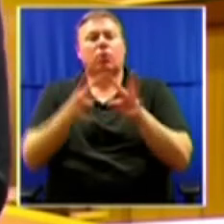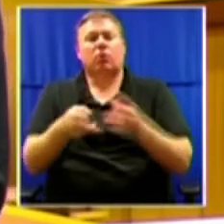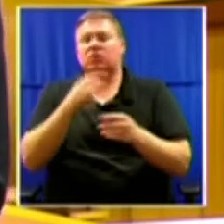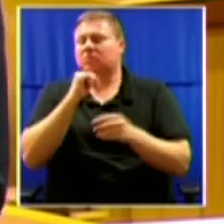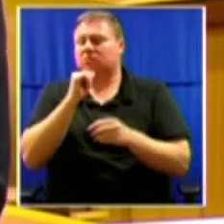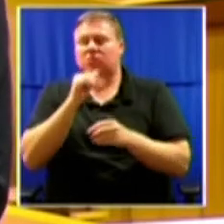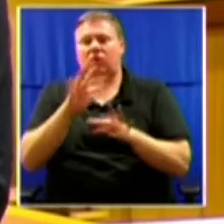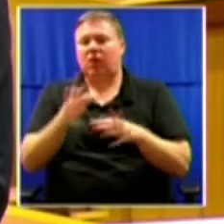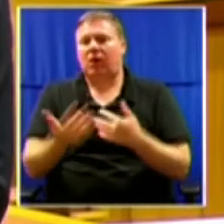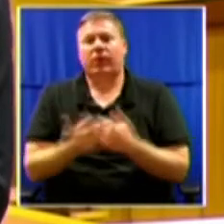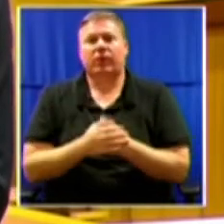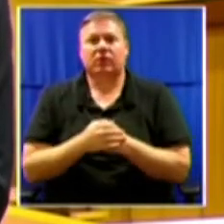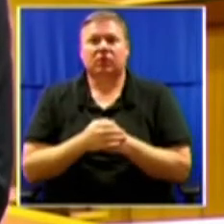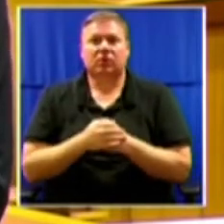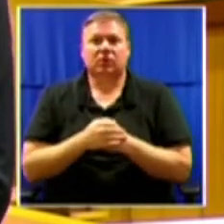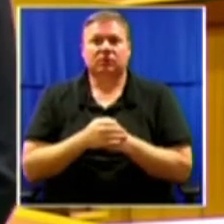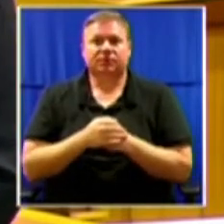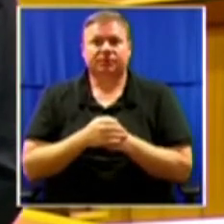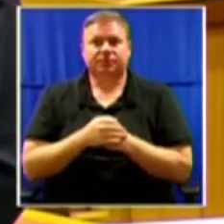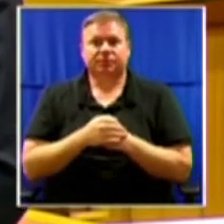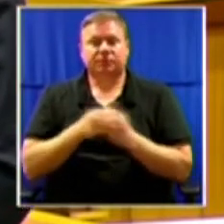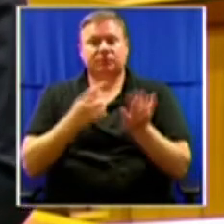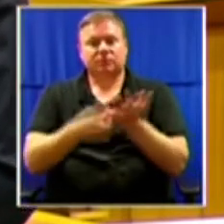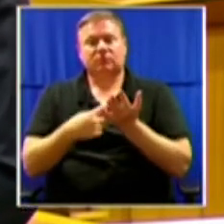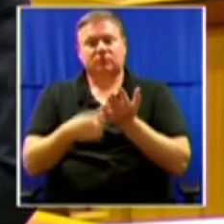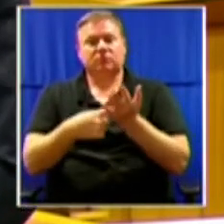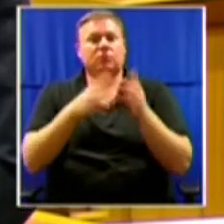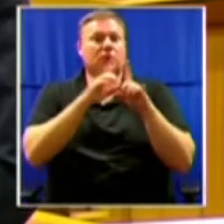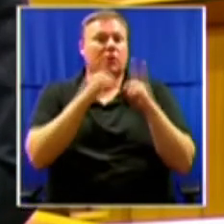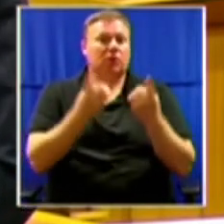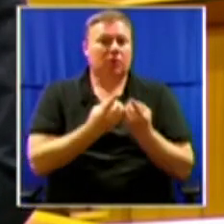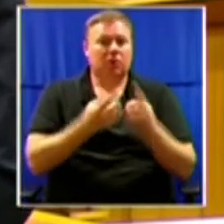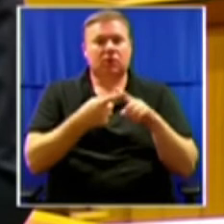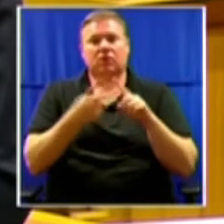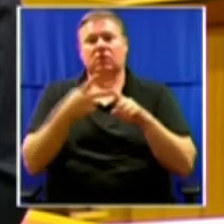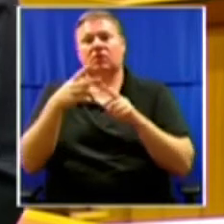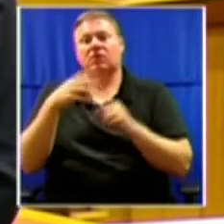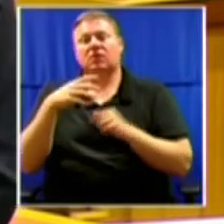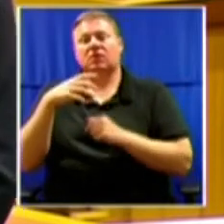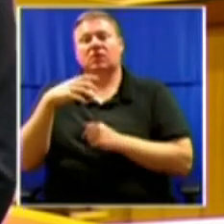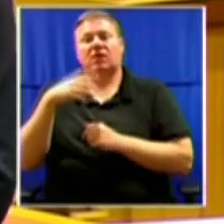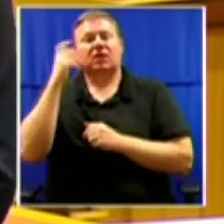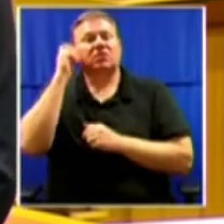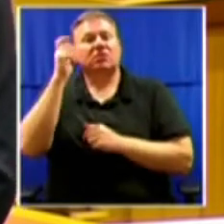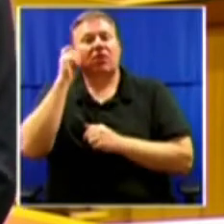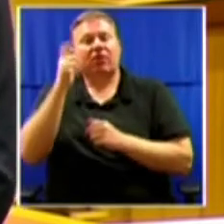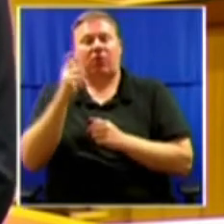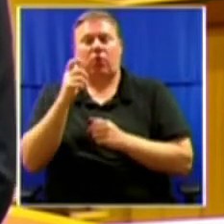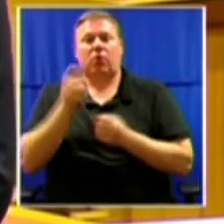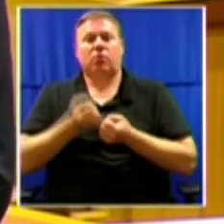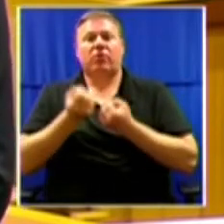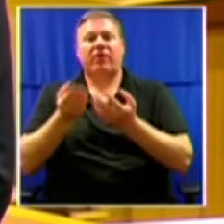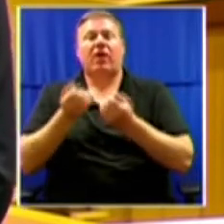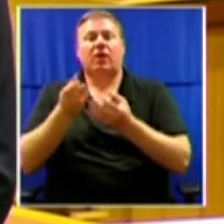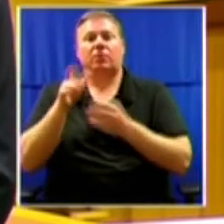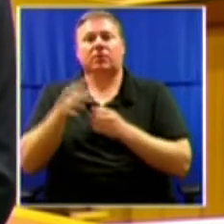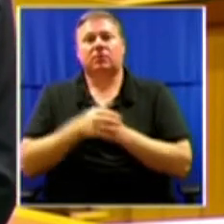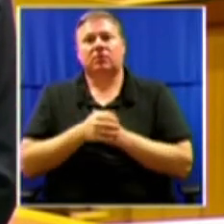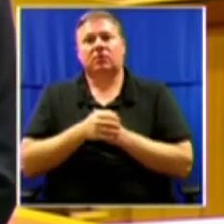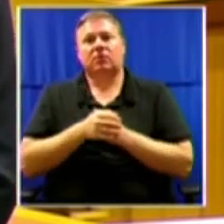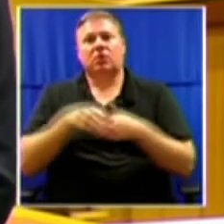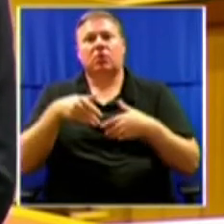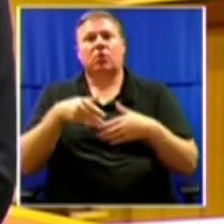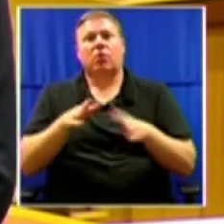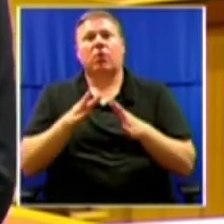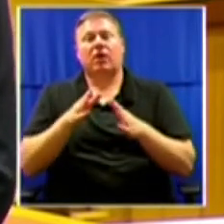discussion between the department and the cell phone telecom service providers in terms of means to